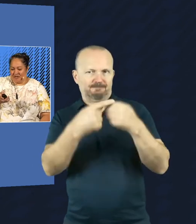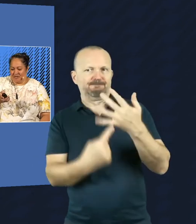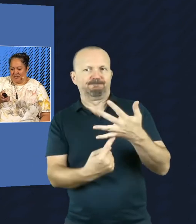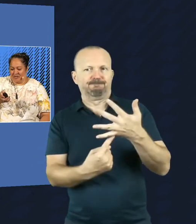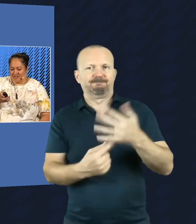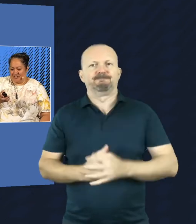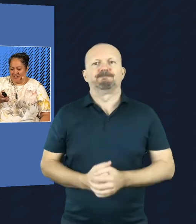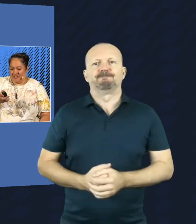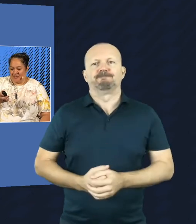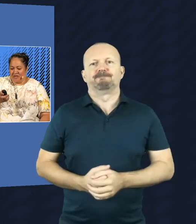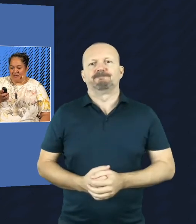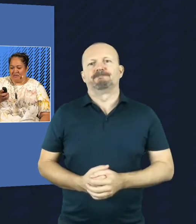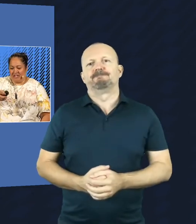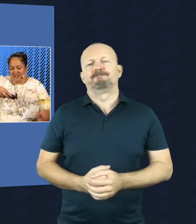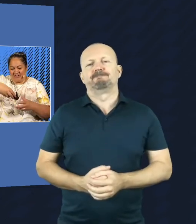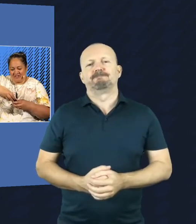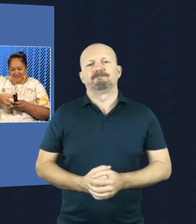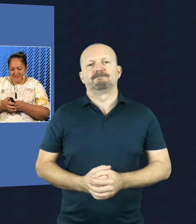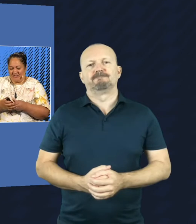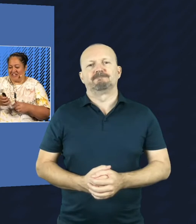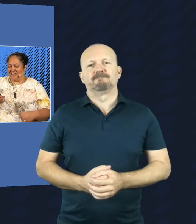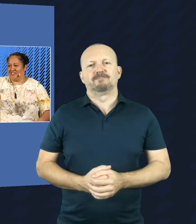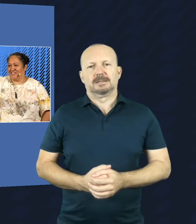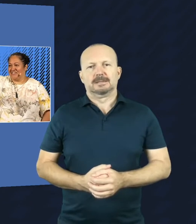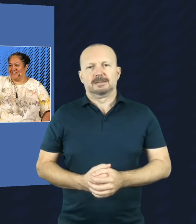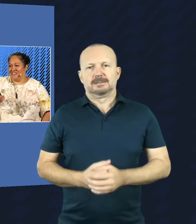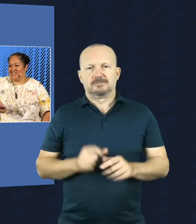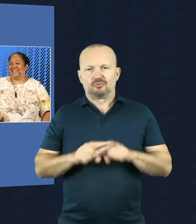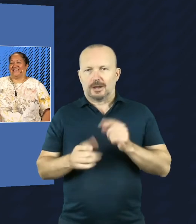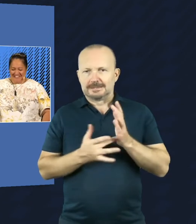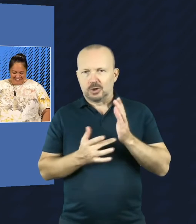Yeah. Oh no, which one is it? Bear with me. Oh, there we go.